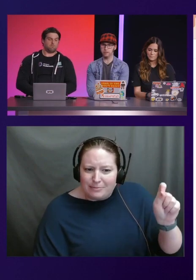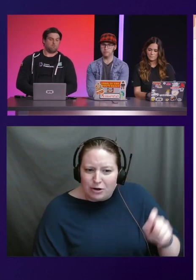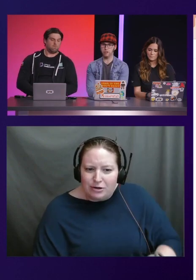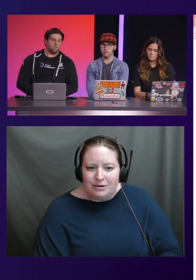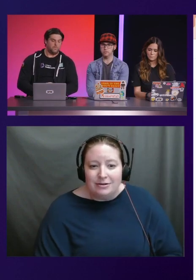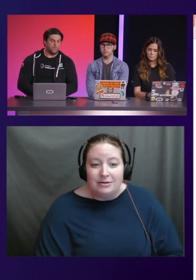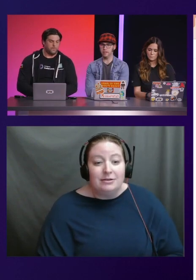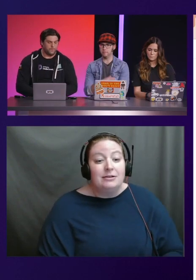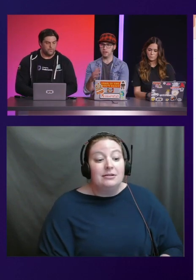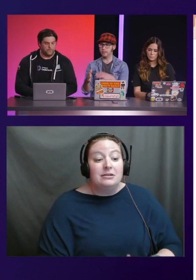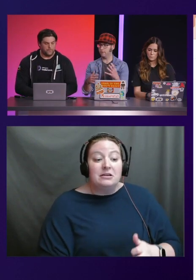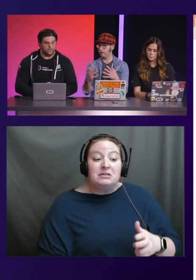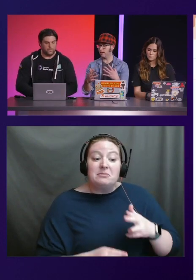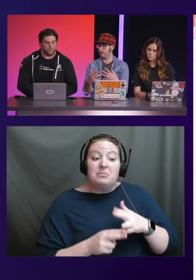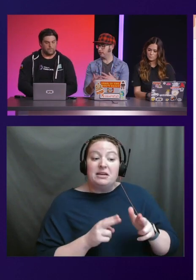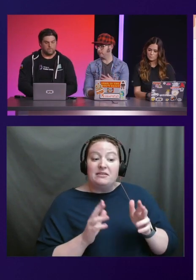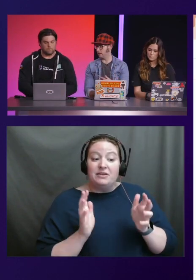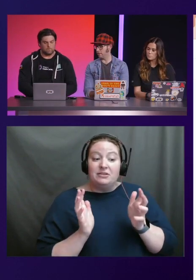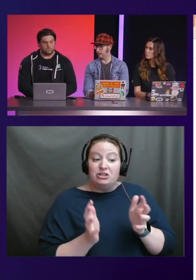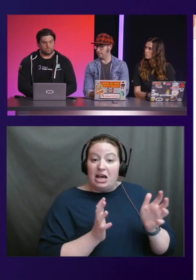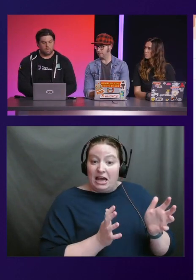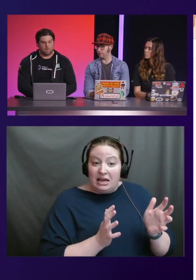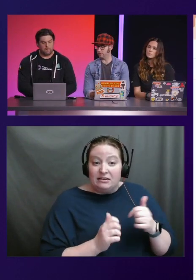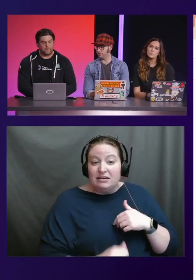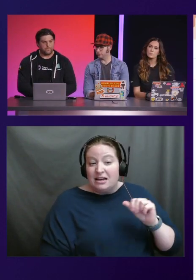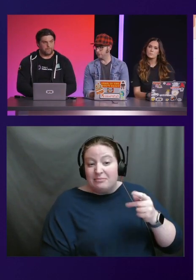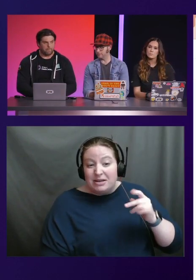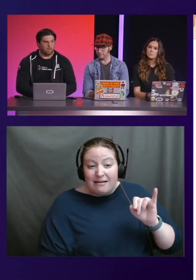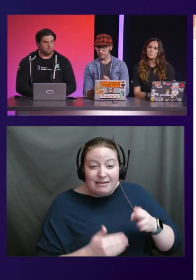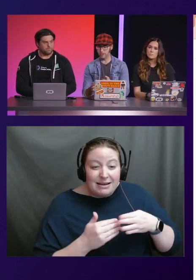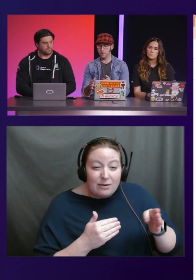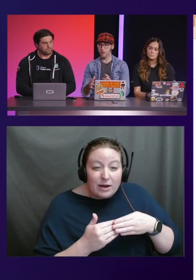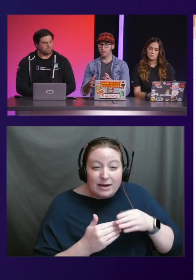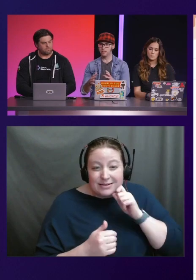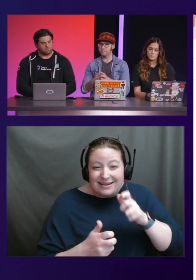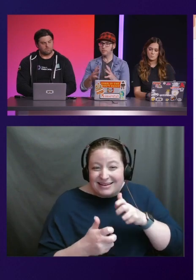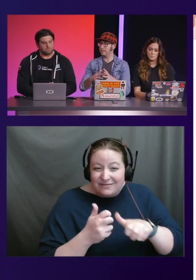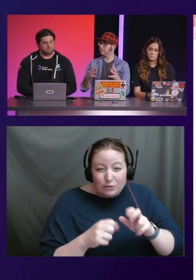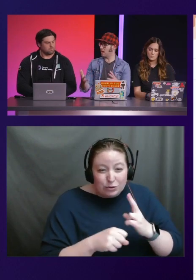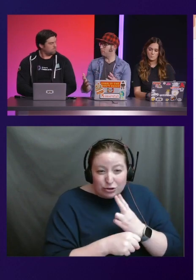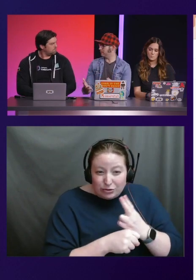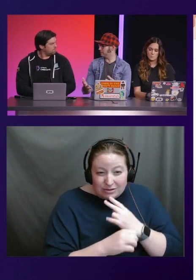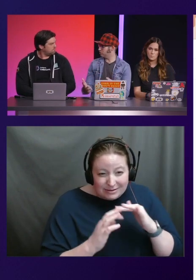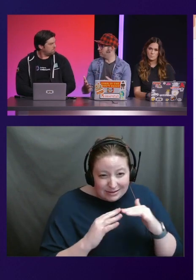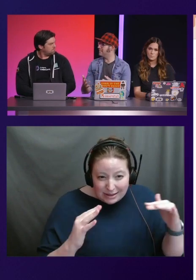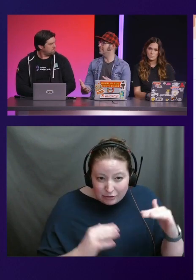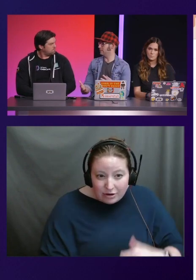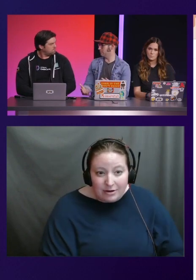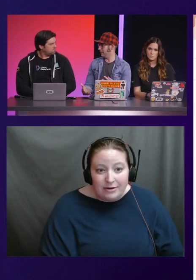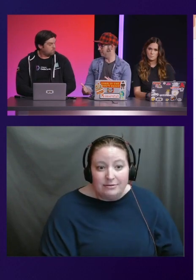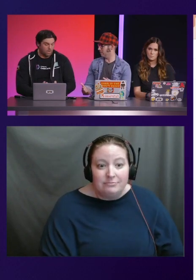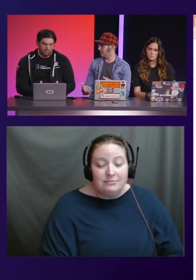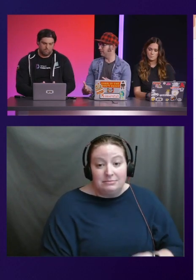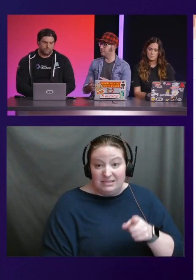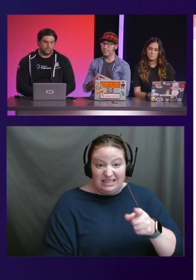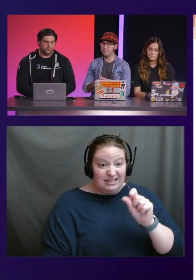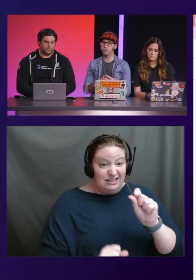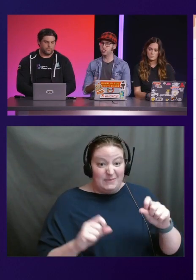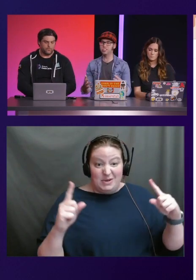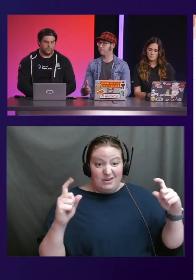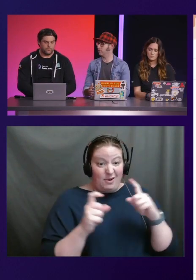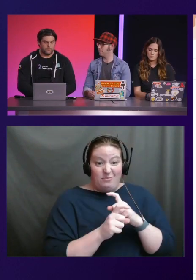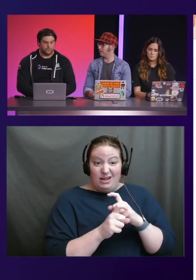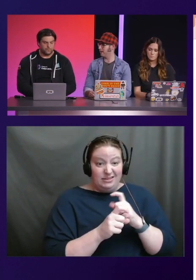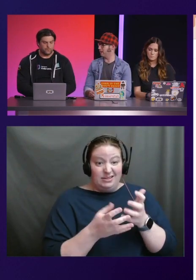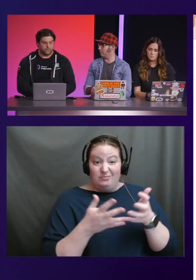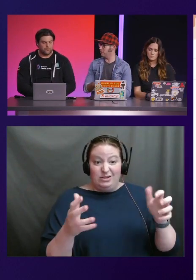about, API Gateway is not that difficult to use, et cetera. this can be as complex as you need it to be. Right. Yeah. It isn't